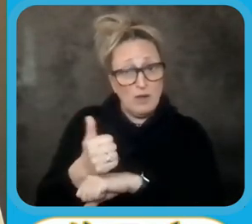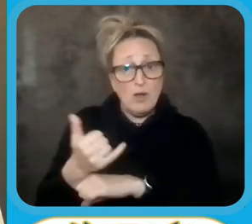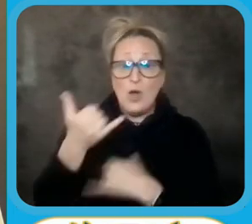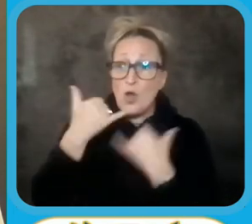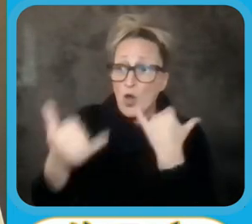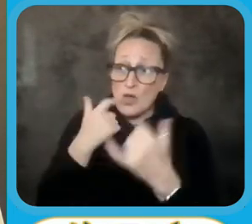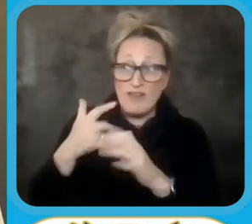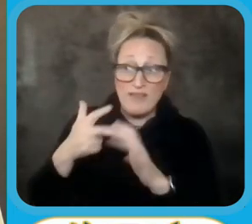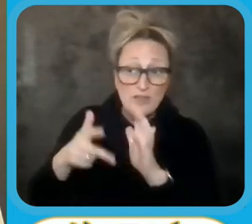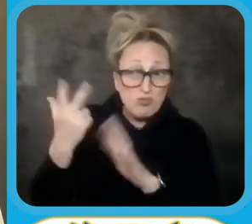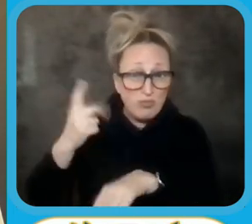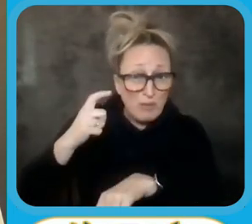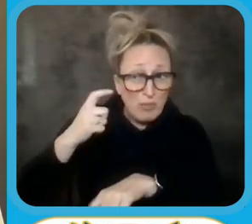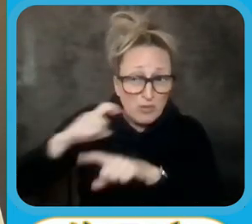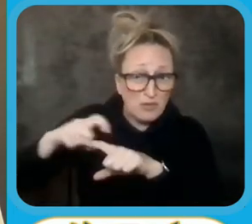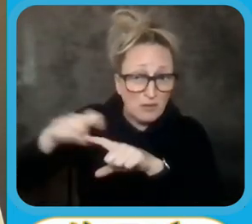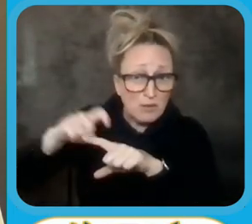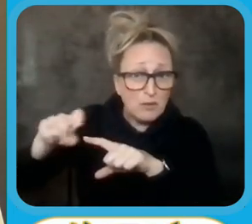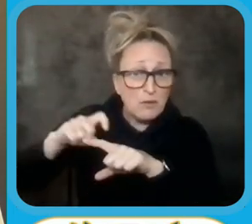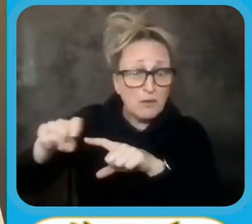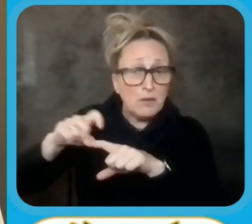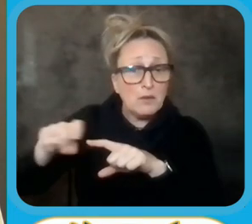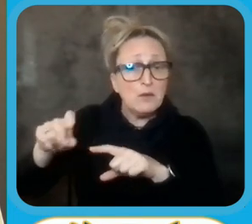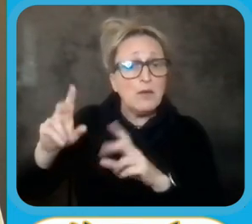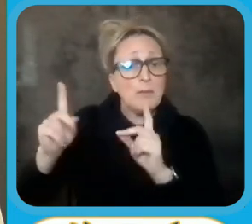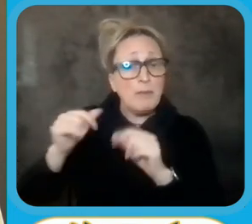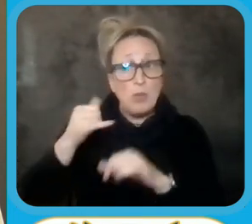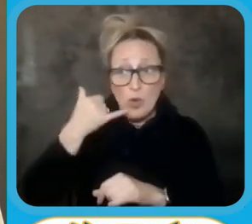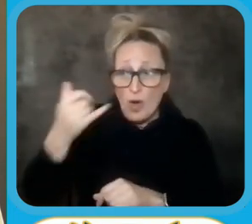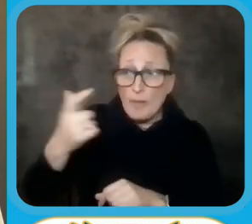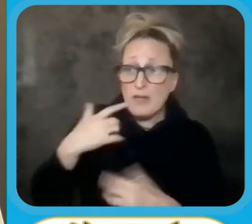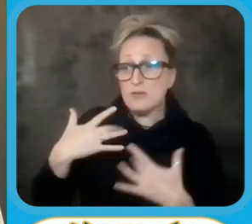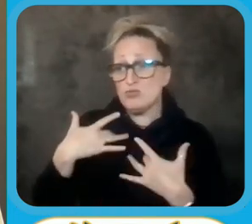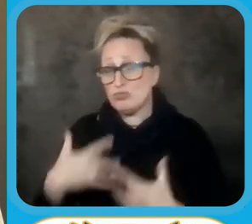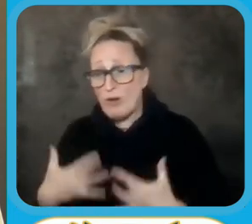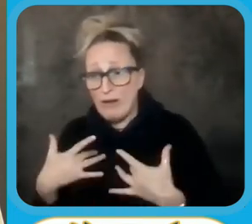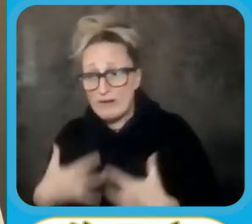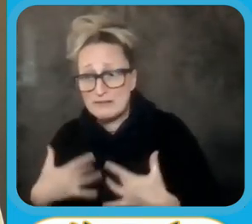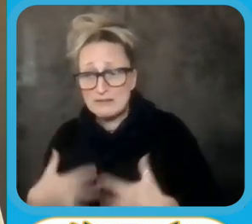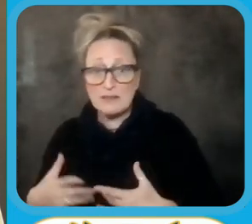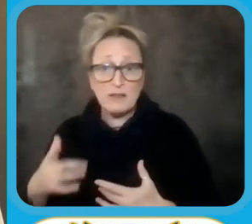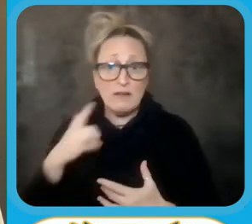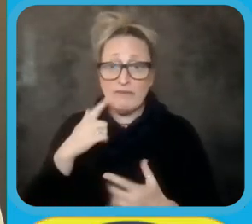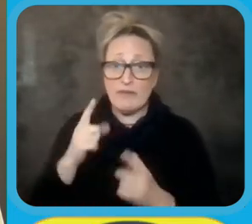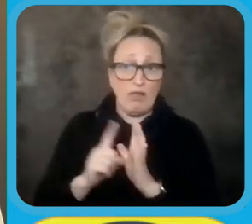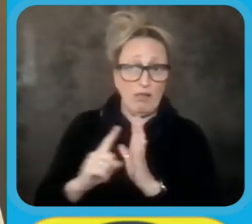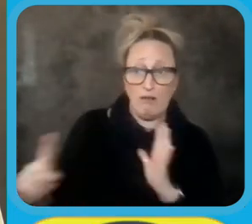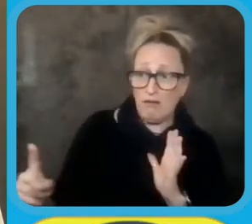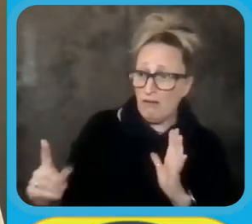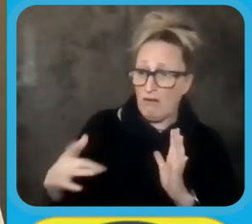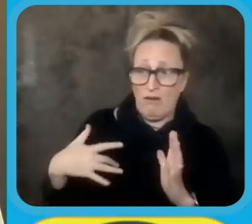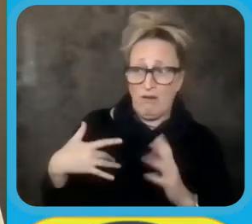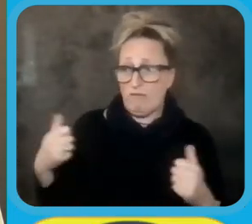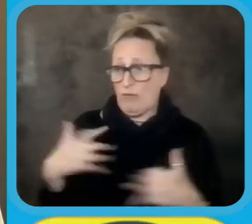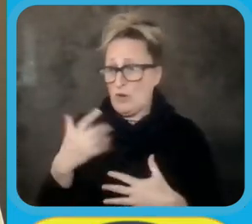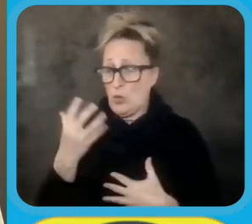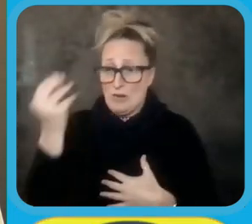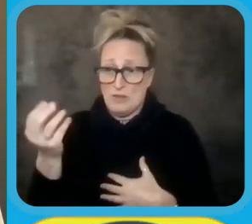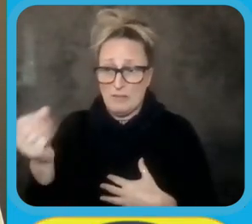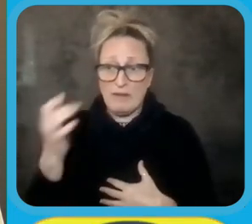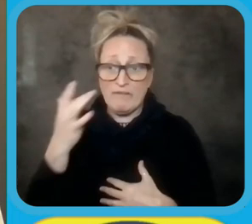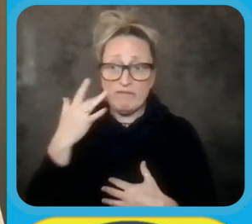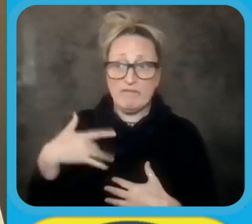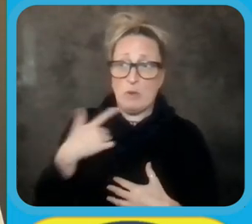tripled. We have a number of people who are calling because they're depressed. They feel isolated. They're afraid to go outside because they feel they're going to